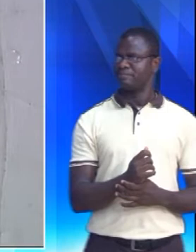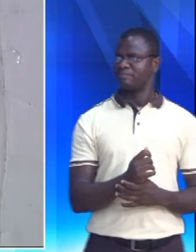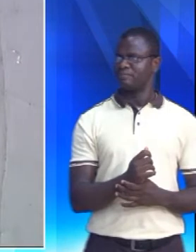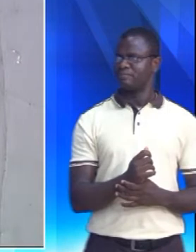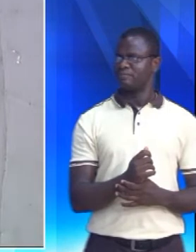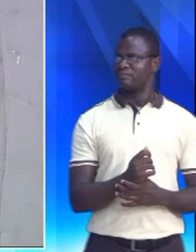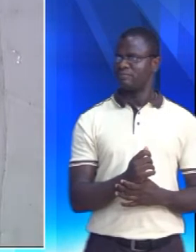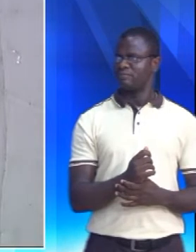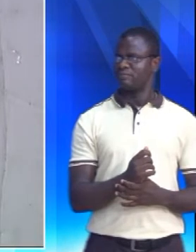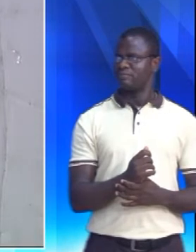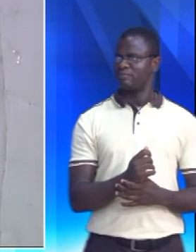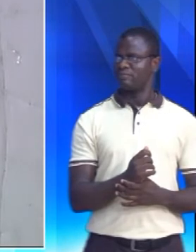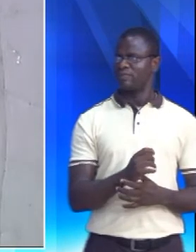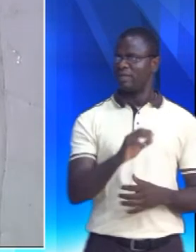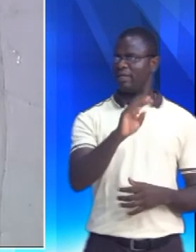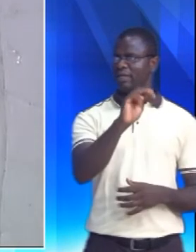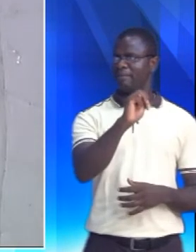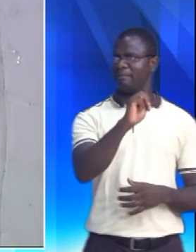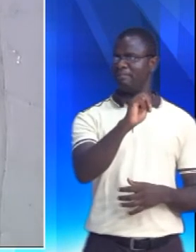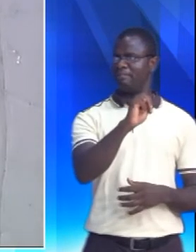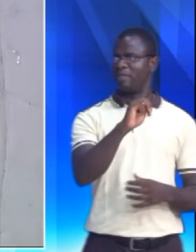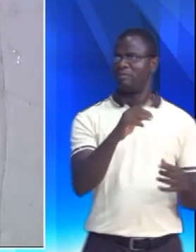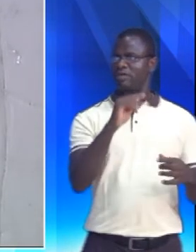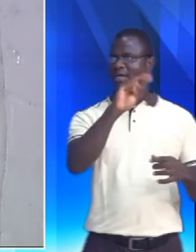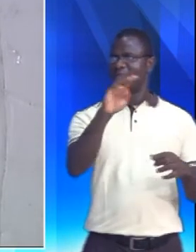common bases are,